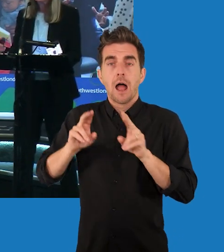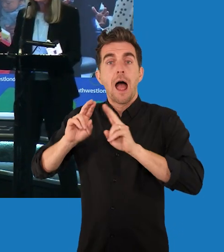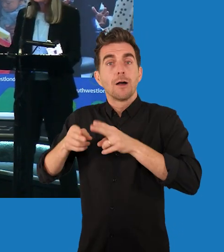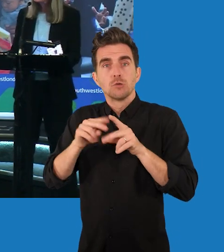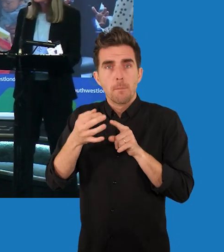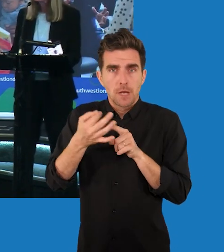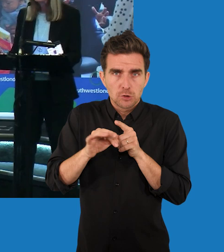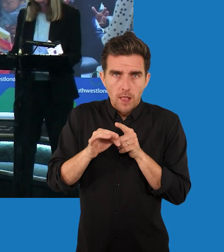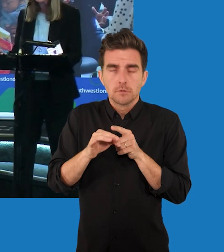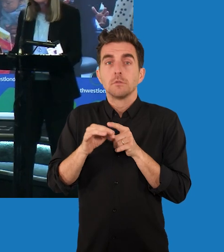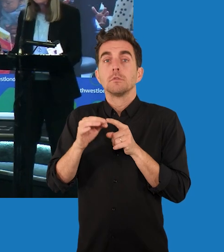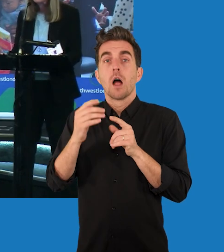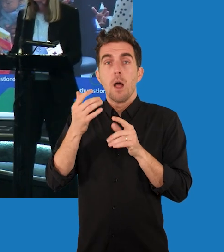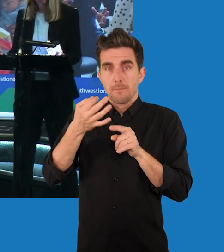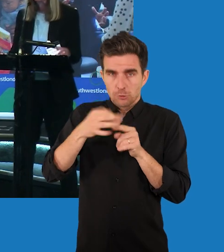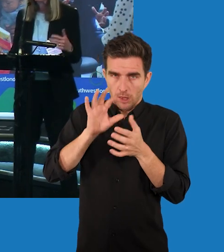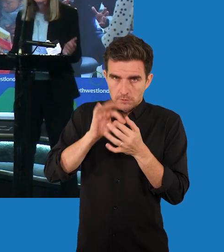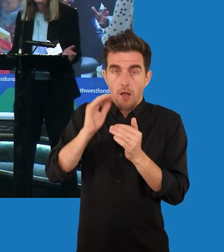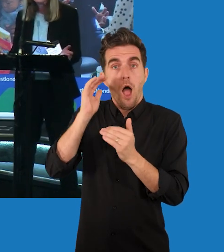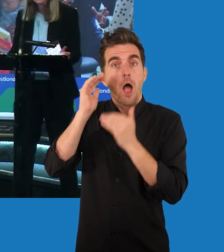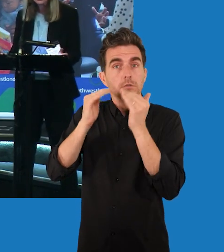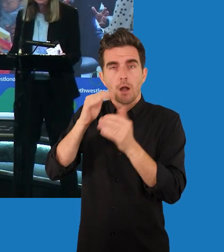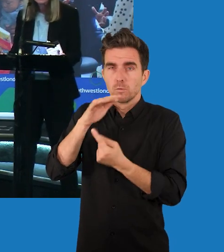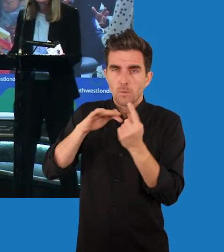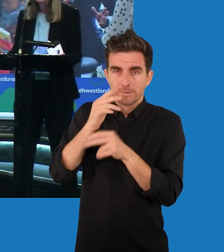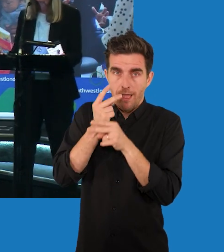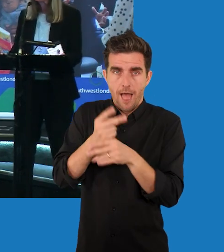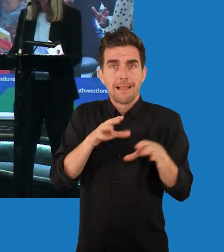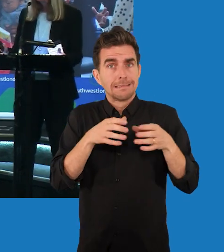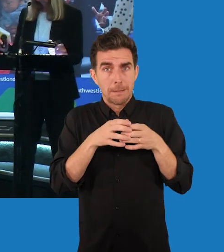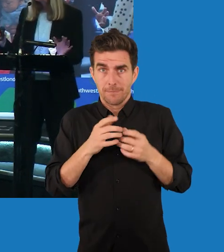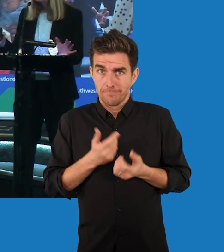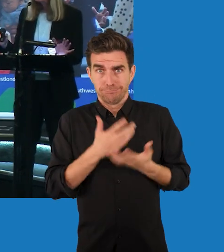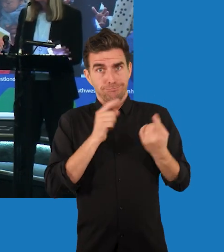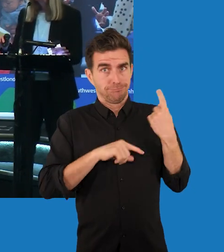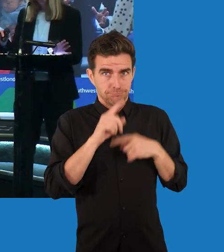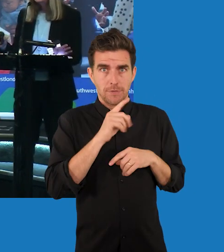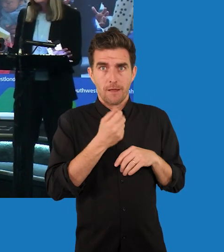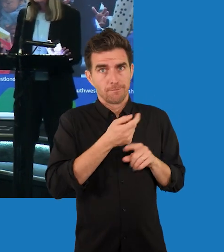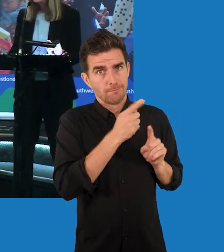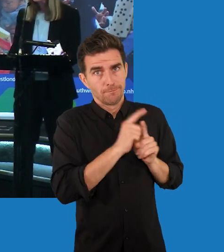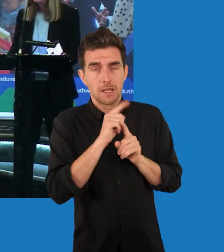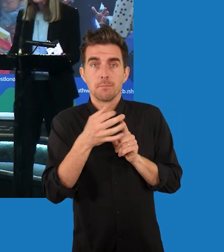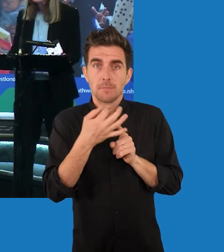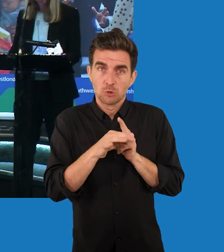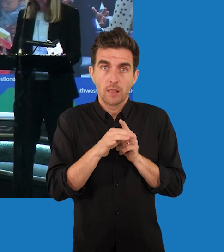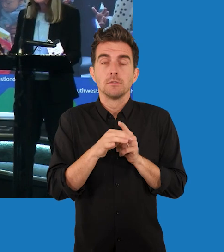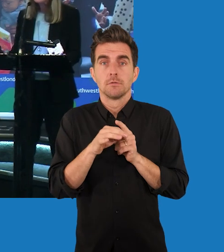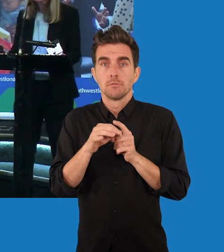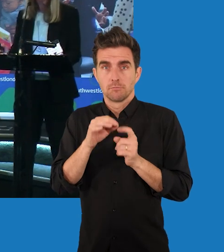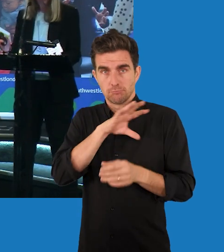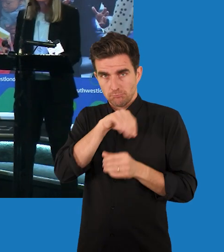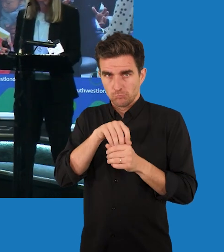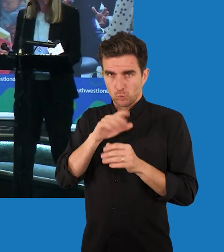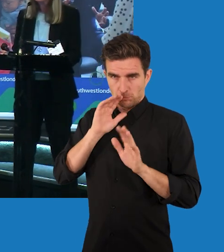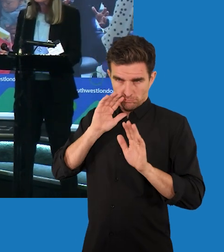had housing specialists, we've had specialist adult social care teams. You name it, we've had a wide range of specialists